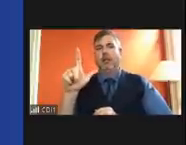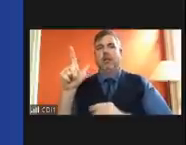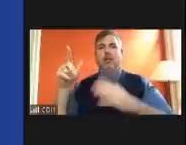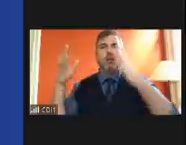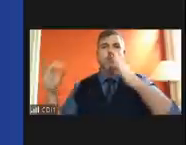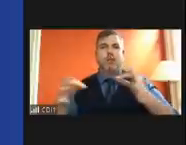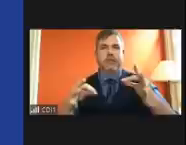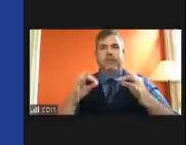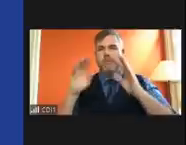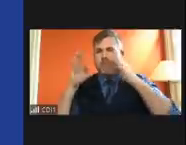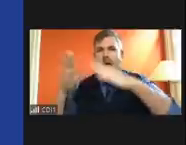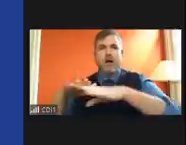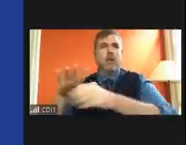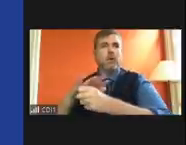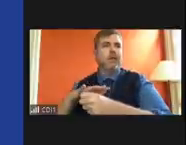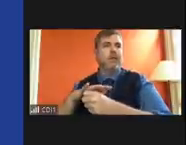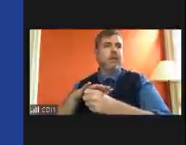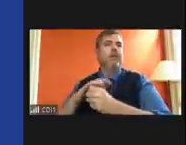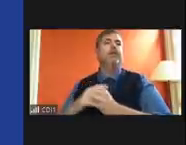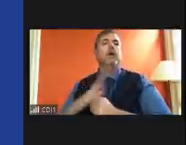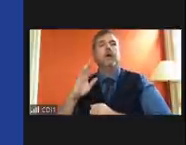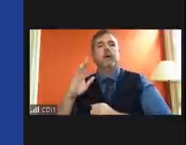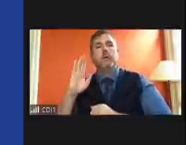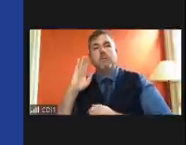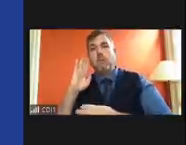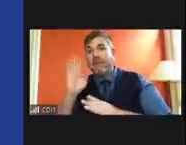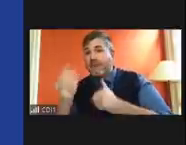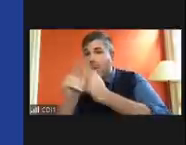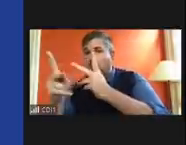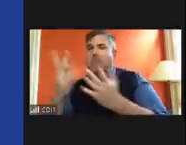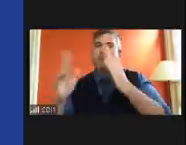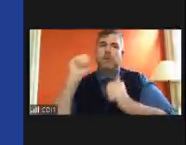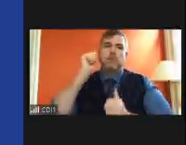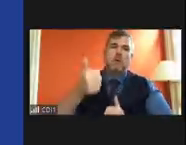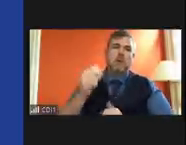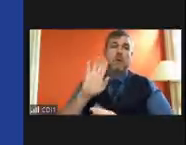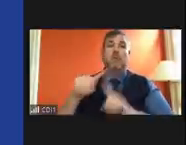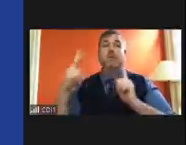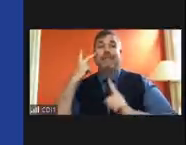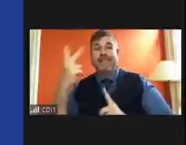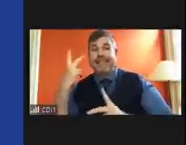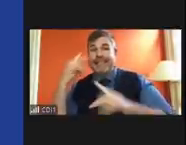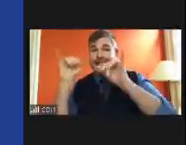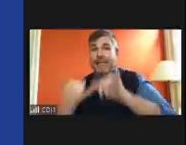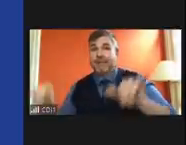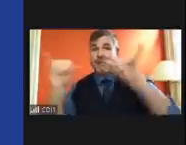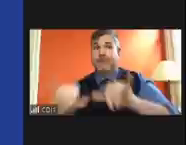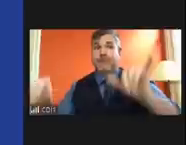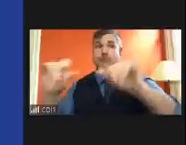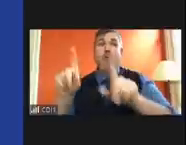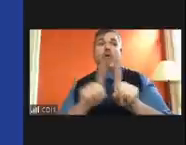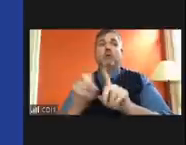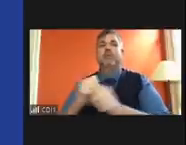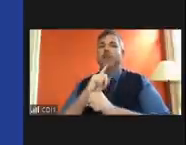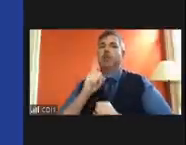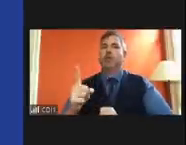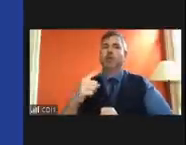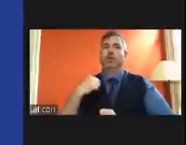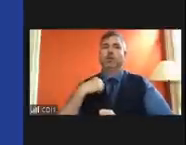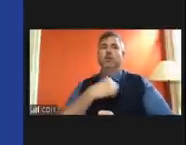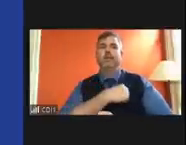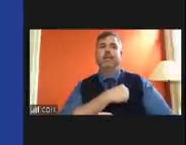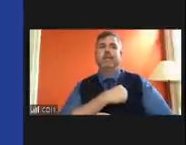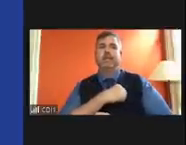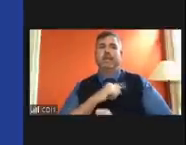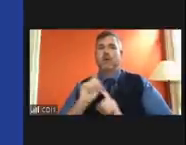immediate follow-up, but we will be looking at for consistency and making sure that we are in the places that we need to be to protect people